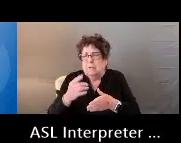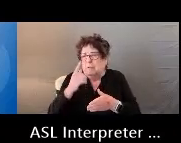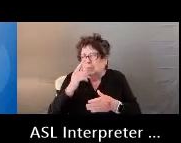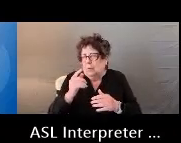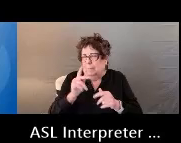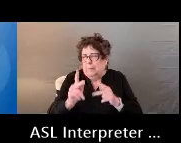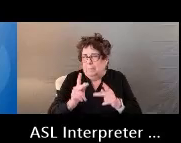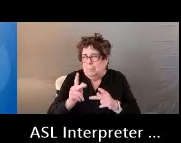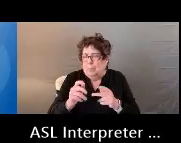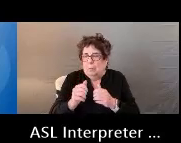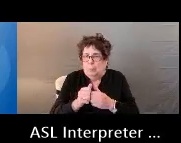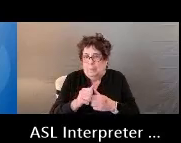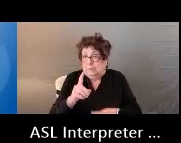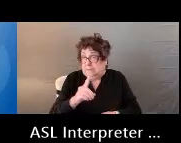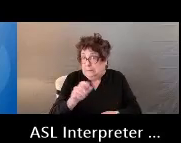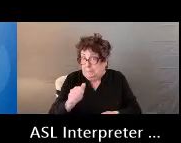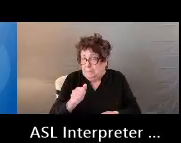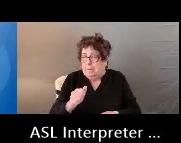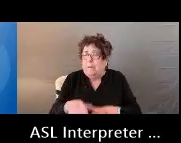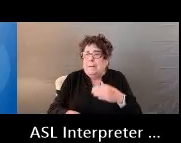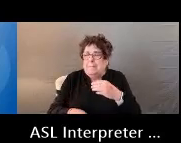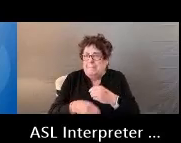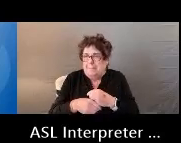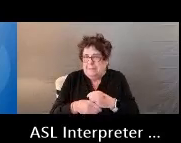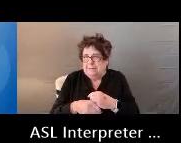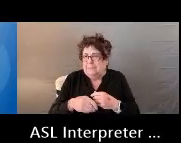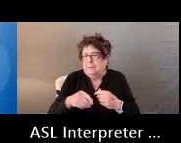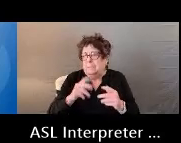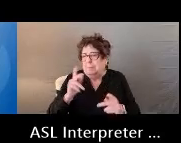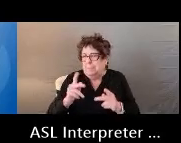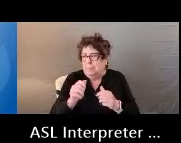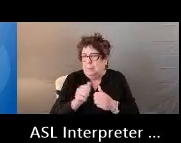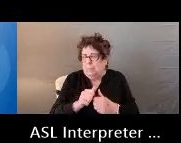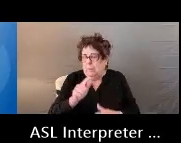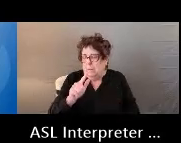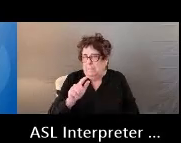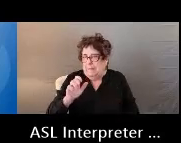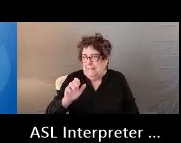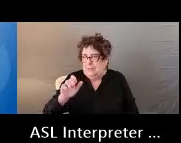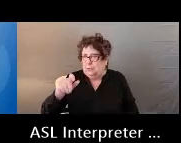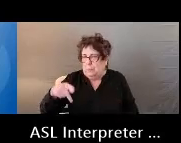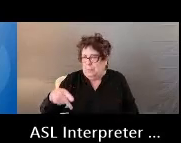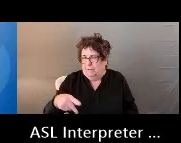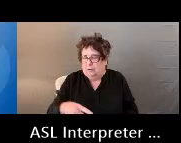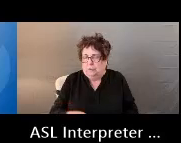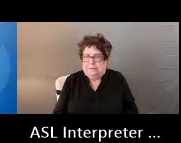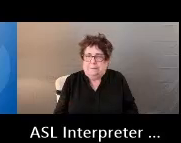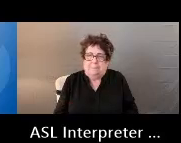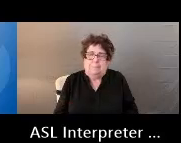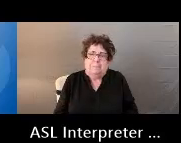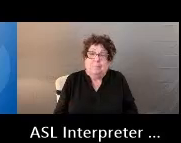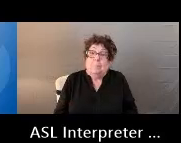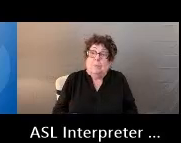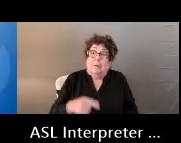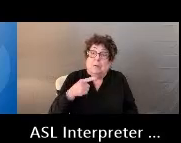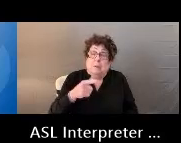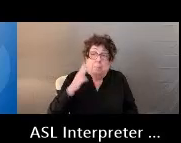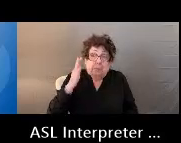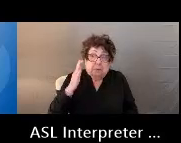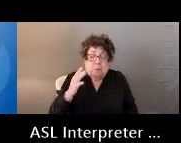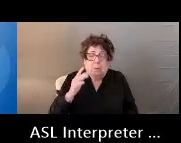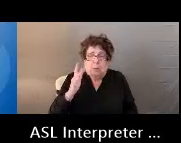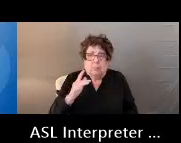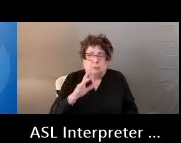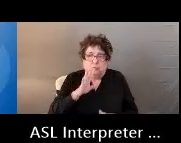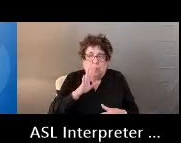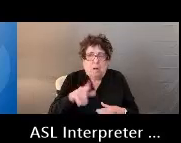and individuals who are limited English proficient. In today's presentation, we will go over several key steps